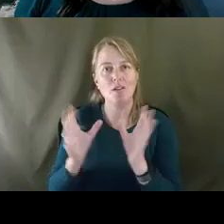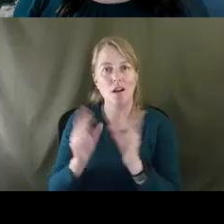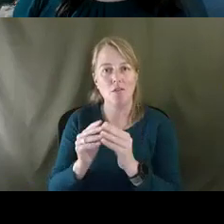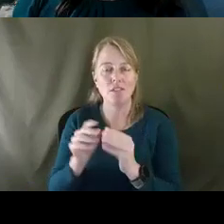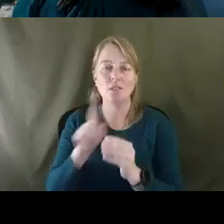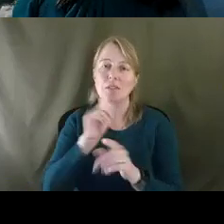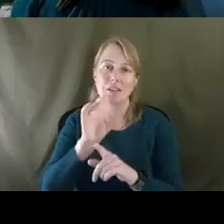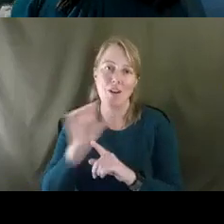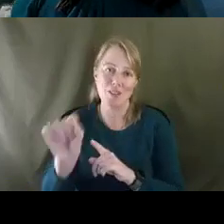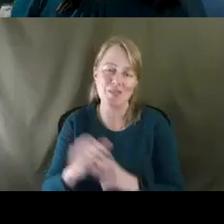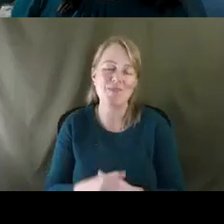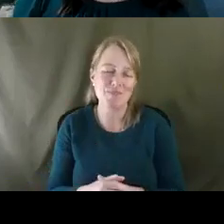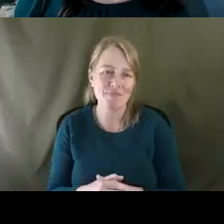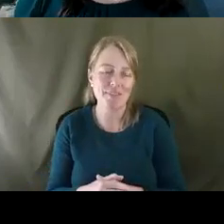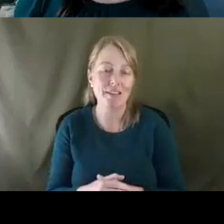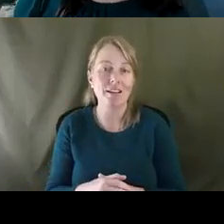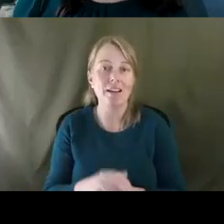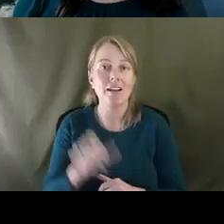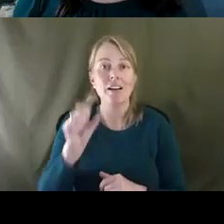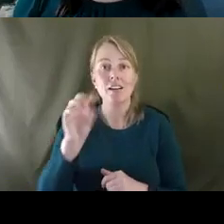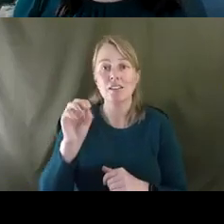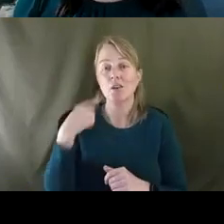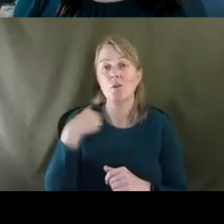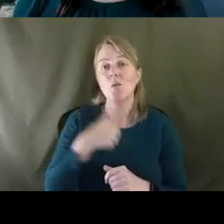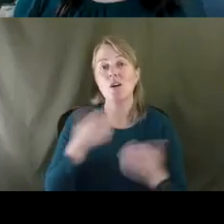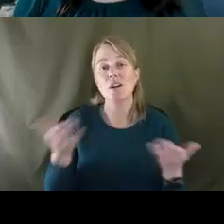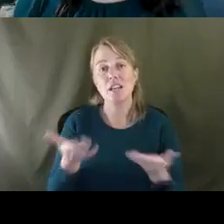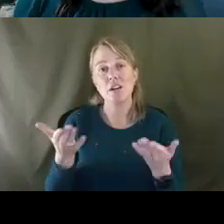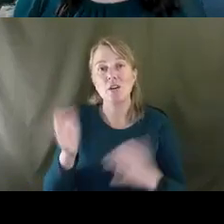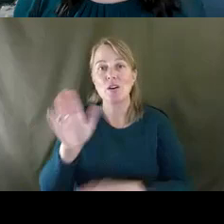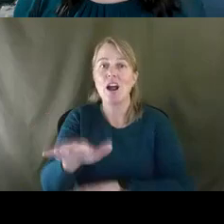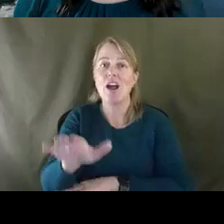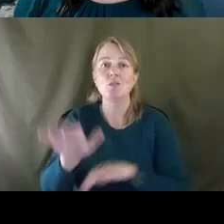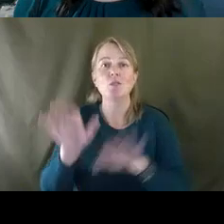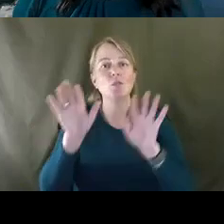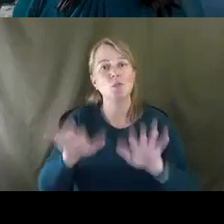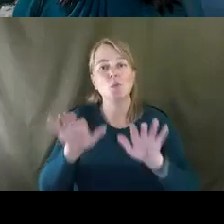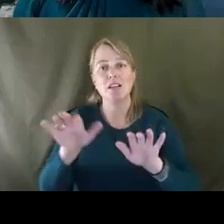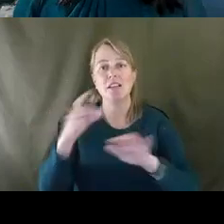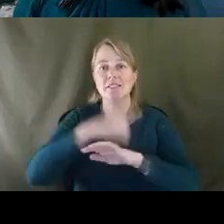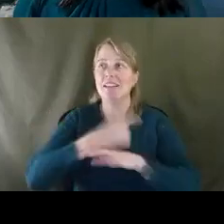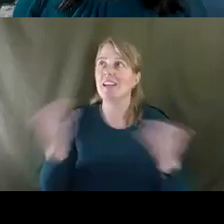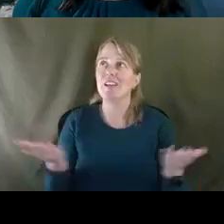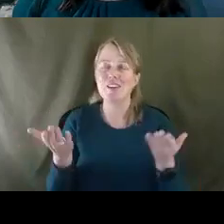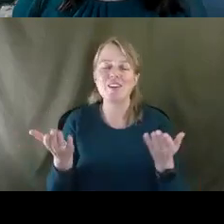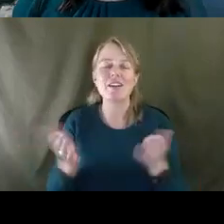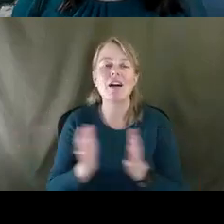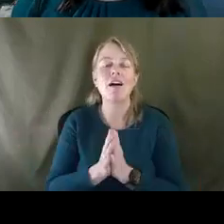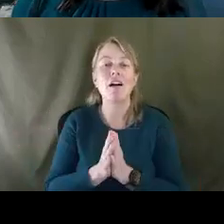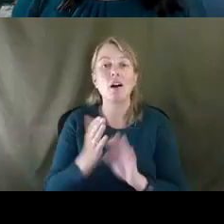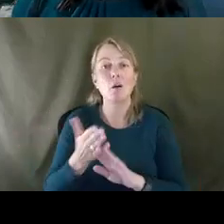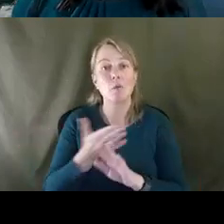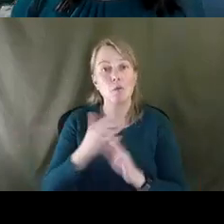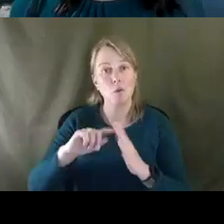awesome. So here we are in the afternoon of a rainy day here where I am. Before we get started, I would